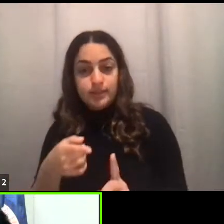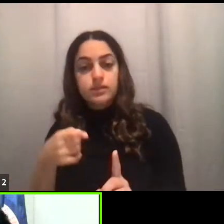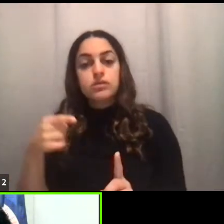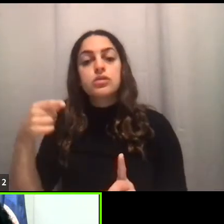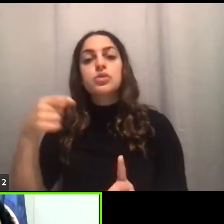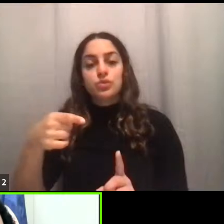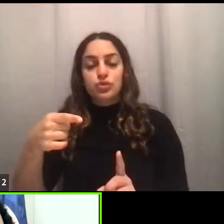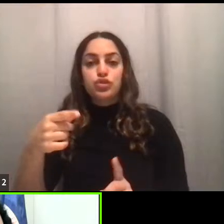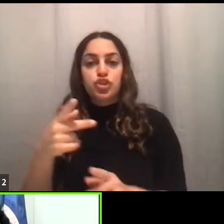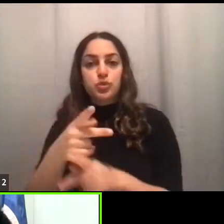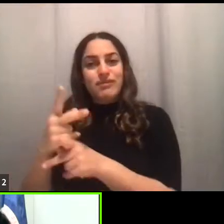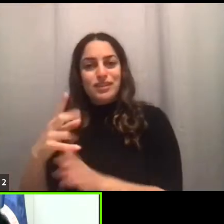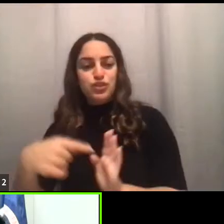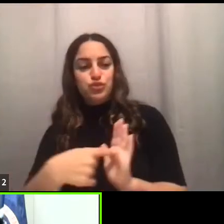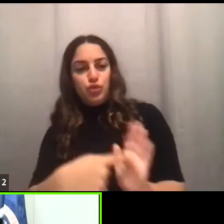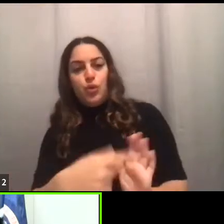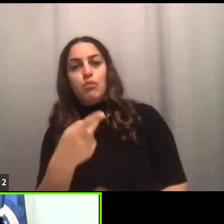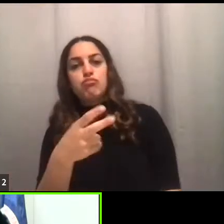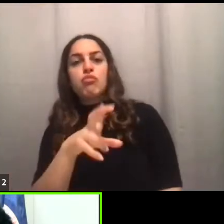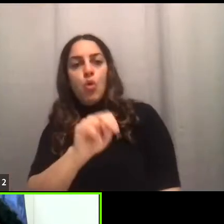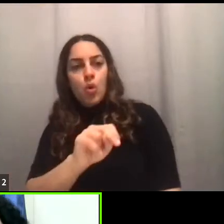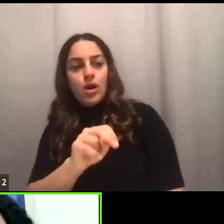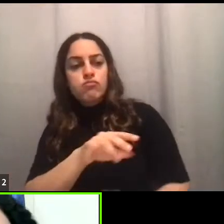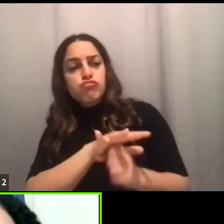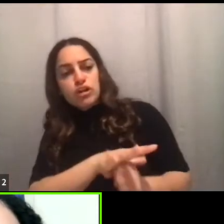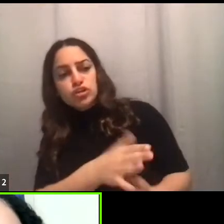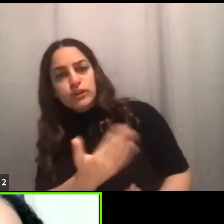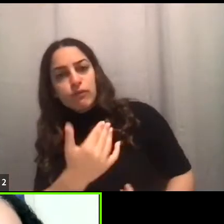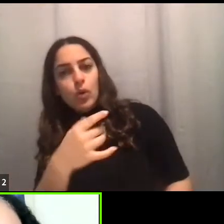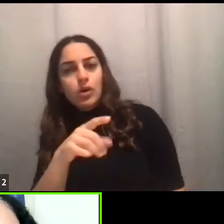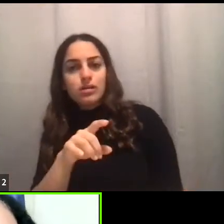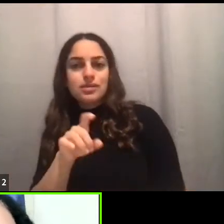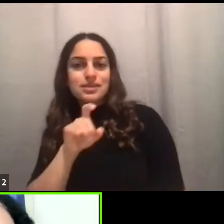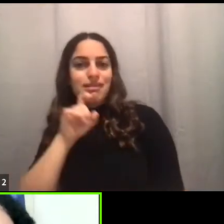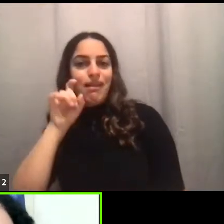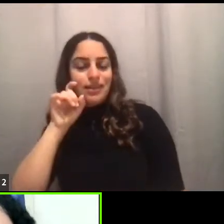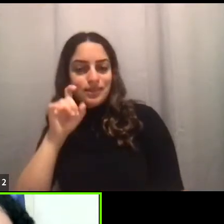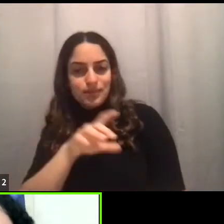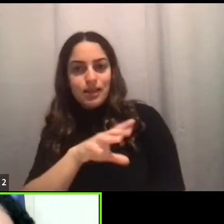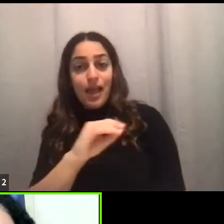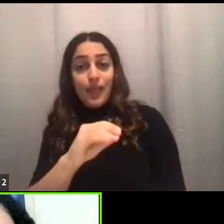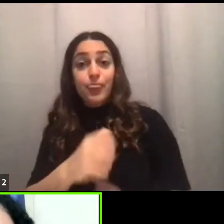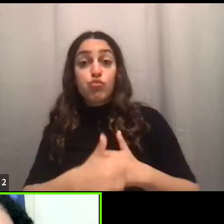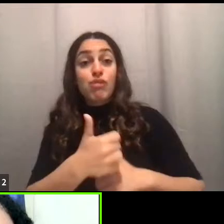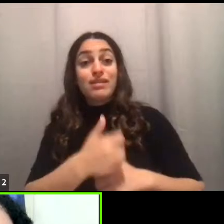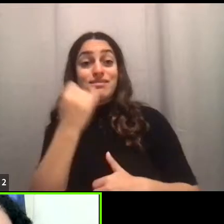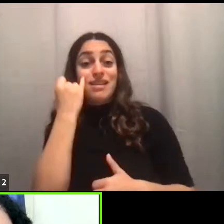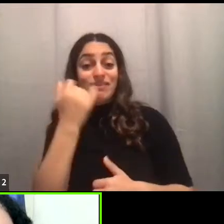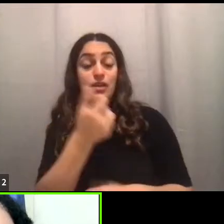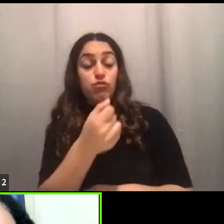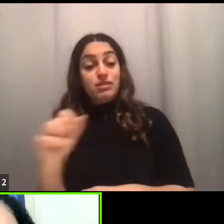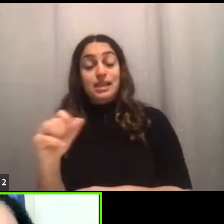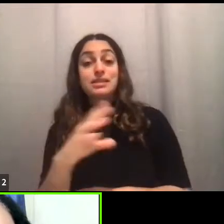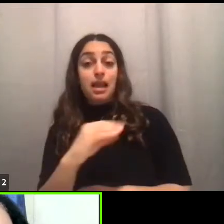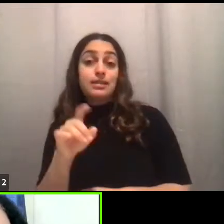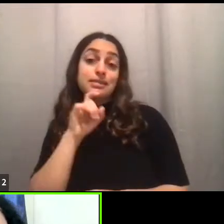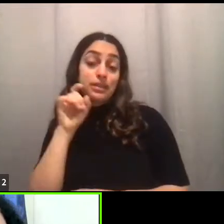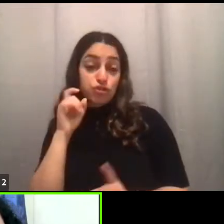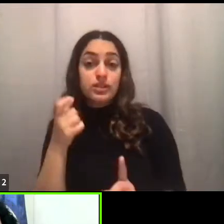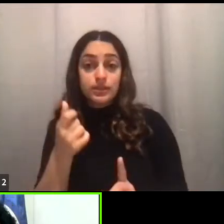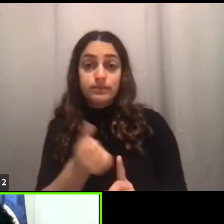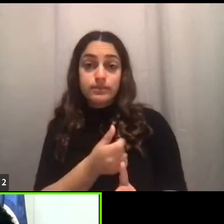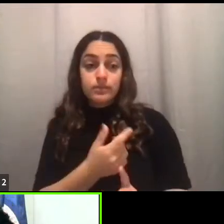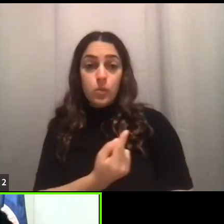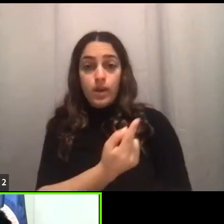exposed himself pressured them for sex threatened them if they resisted and sexually assaulted one of them and a pakistani worker